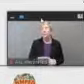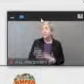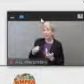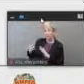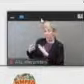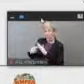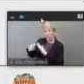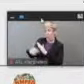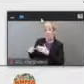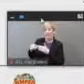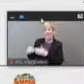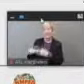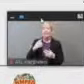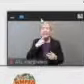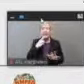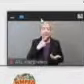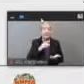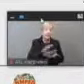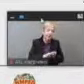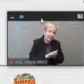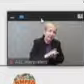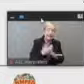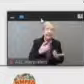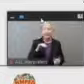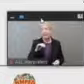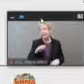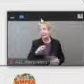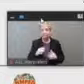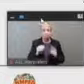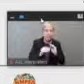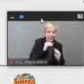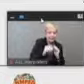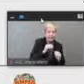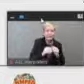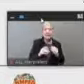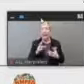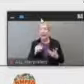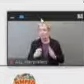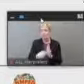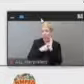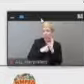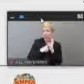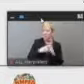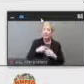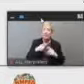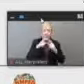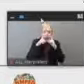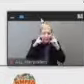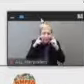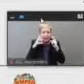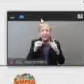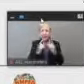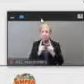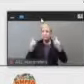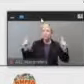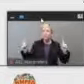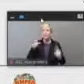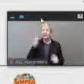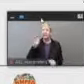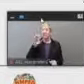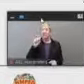the maintenance, the infrastructure, the ability to enforce masking and 6-foot distancing in schools is